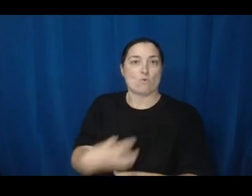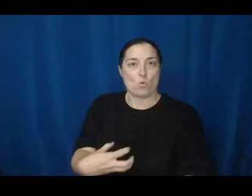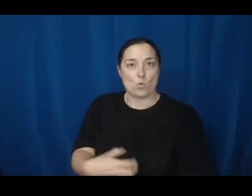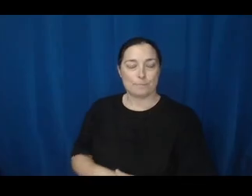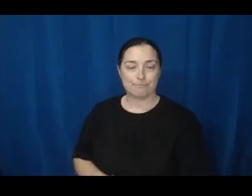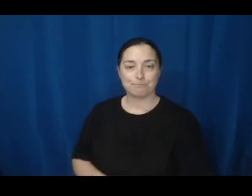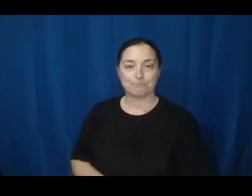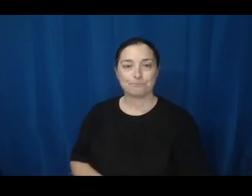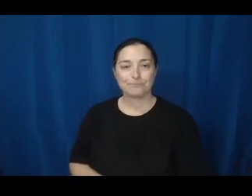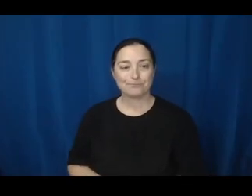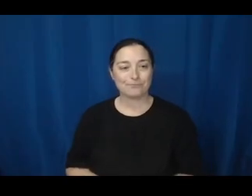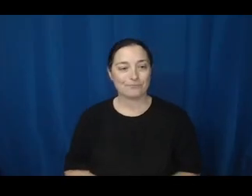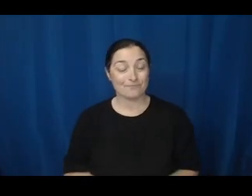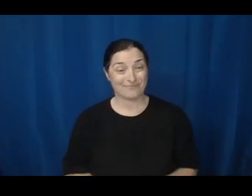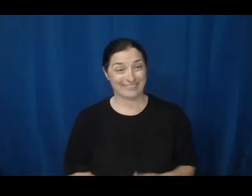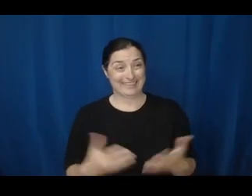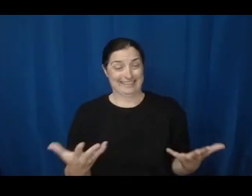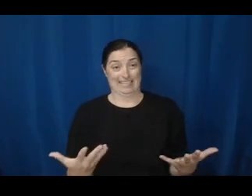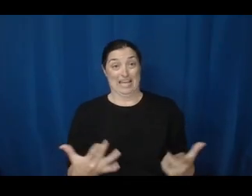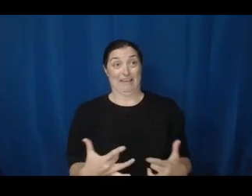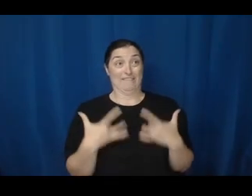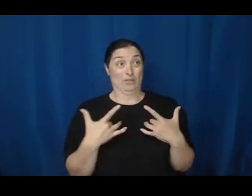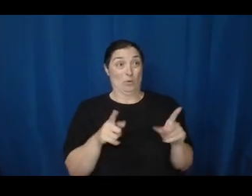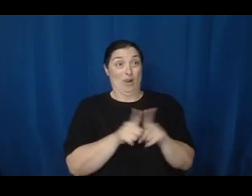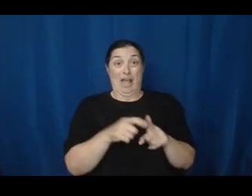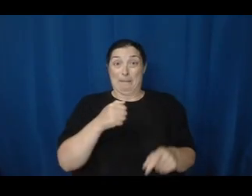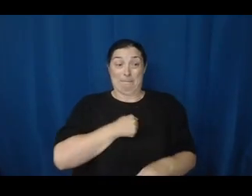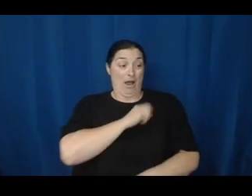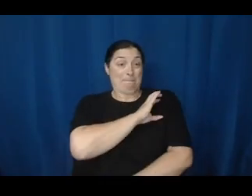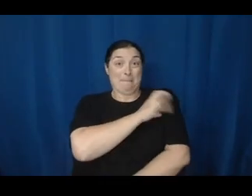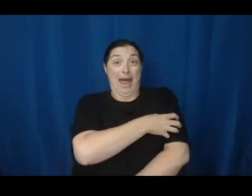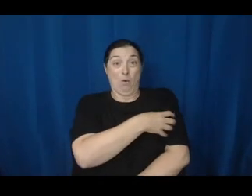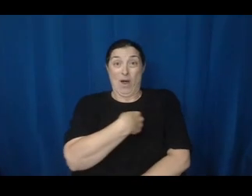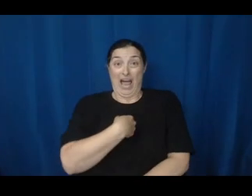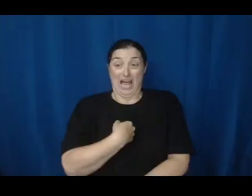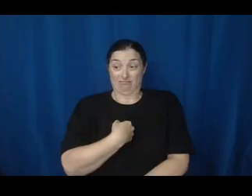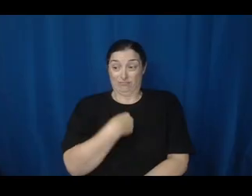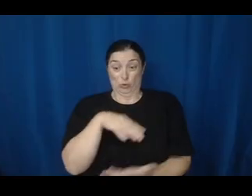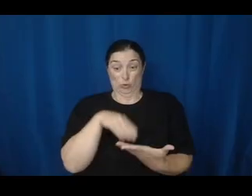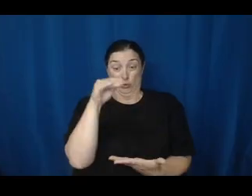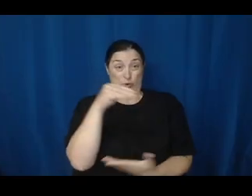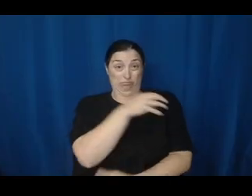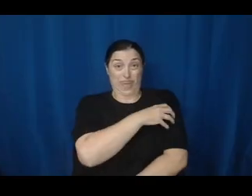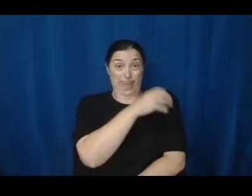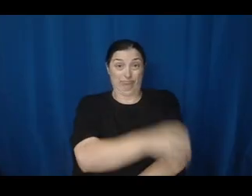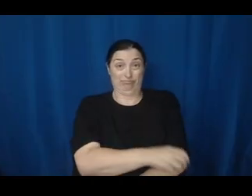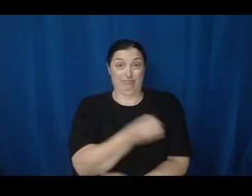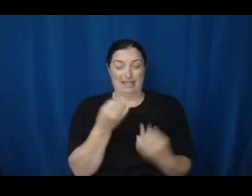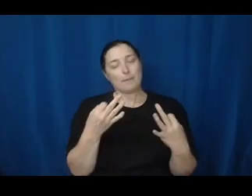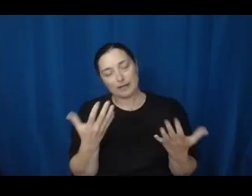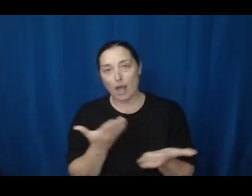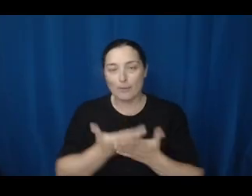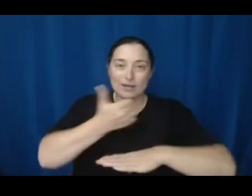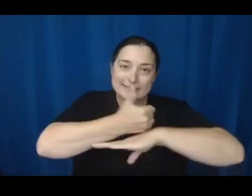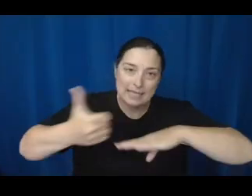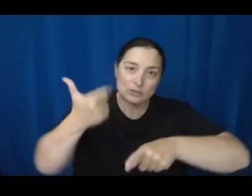I personally feel like I don't have much power as a student. I mean, now I am on a stage talking to teachers,